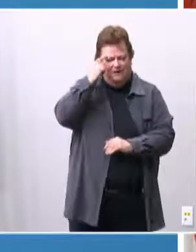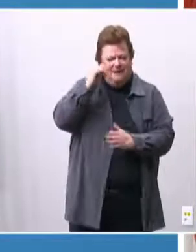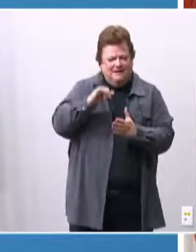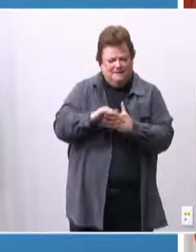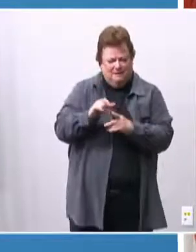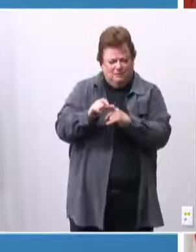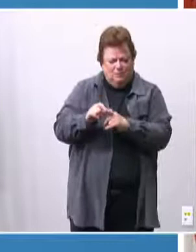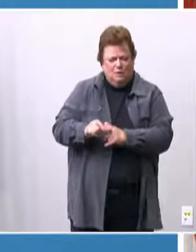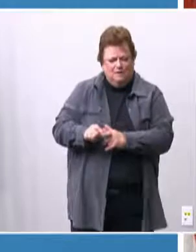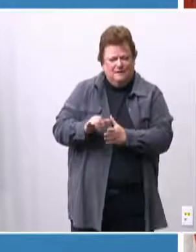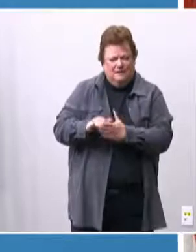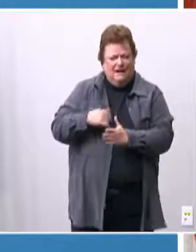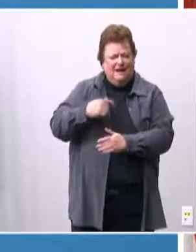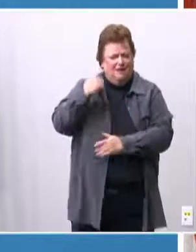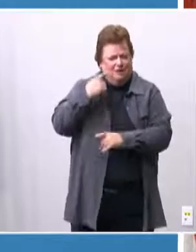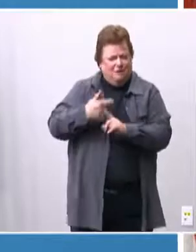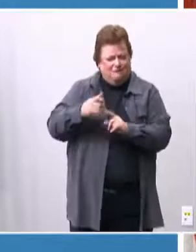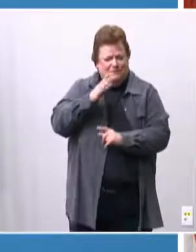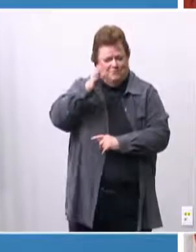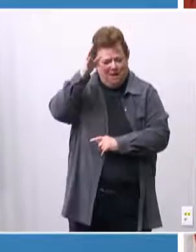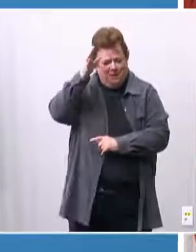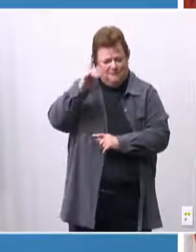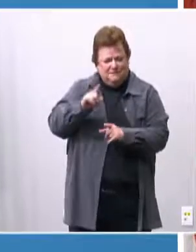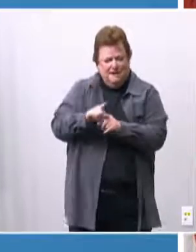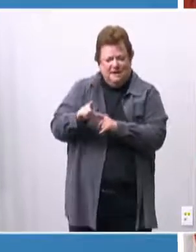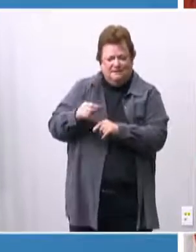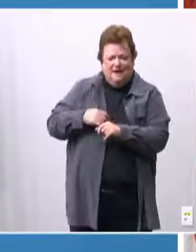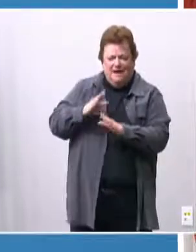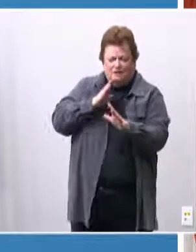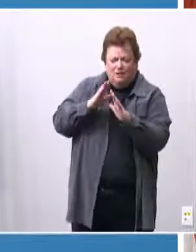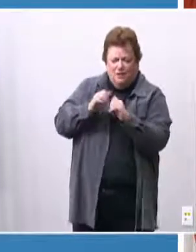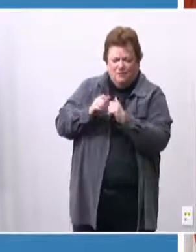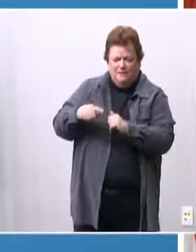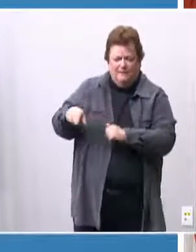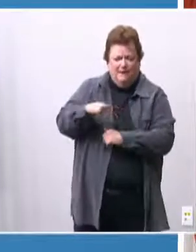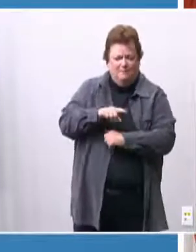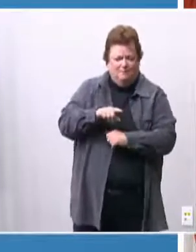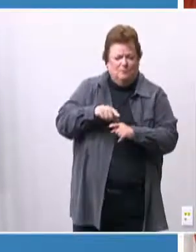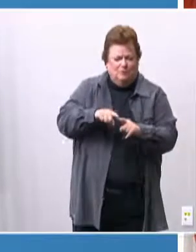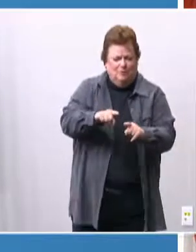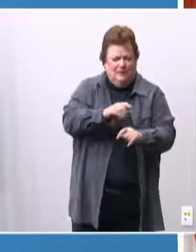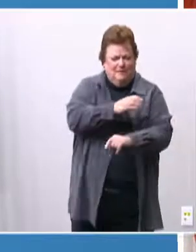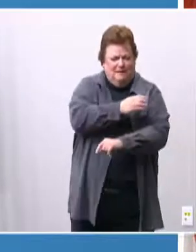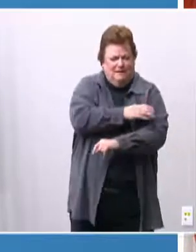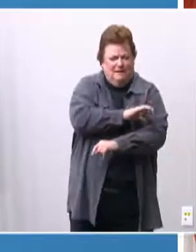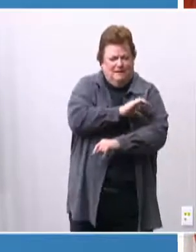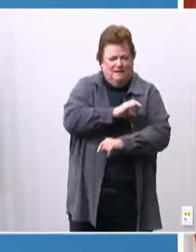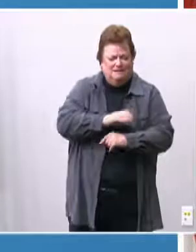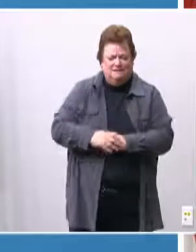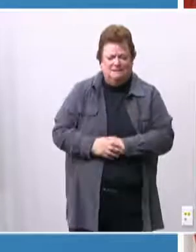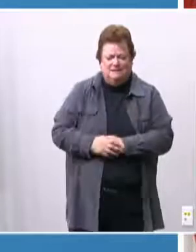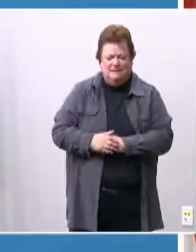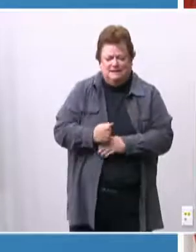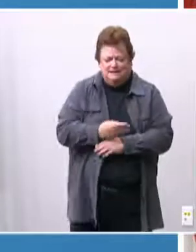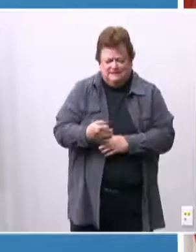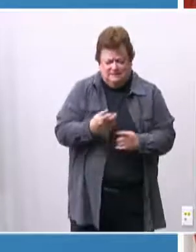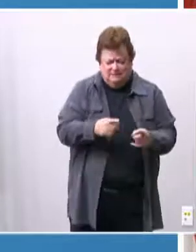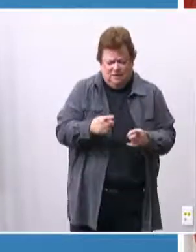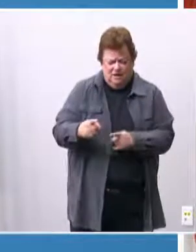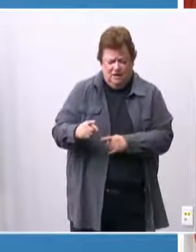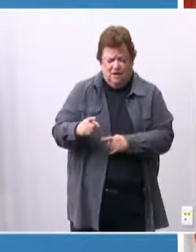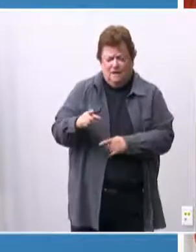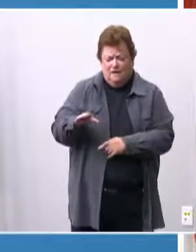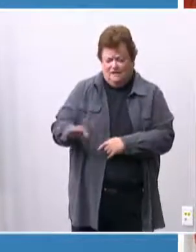words I heard from parents as I talked to them and their children at the clinics. In several instances, the child